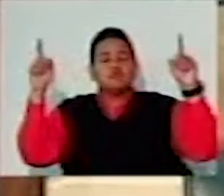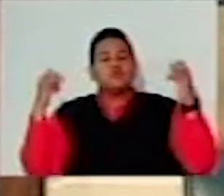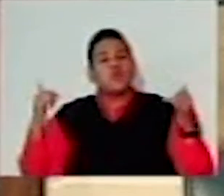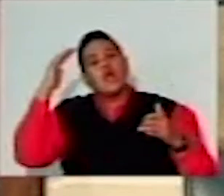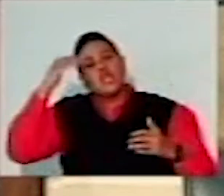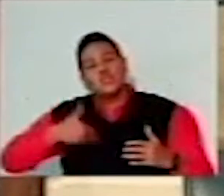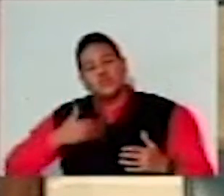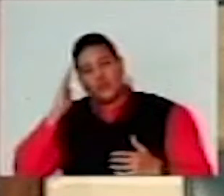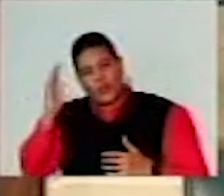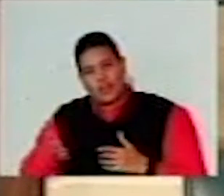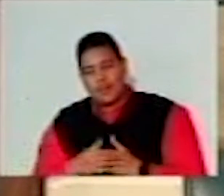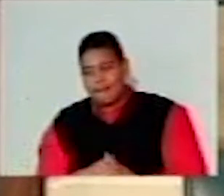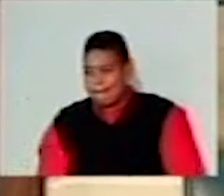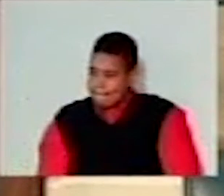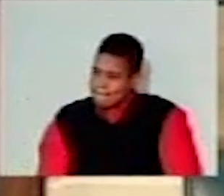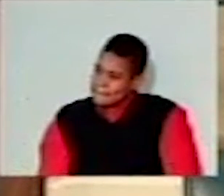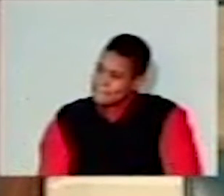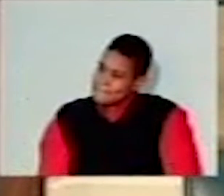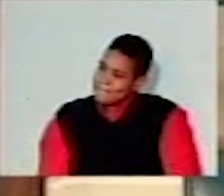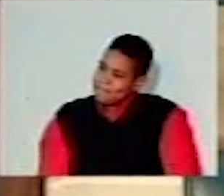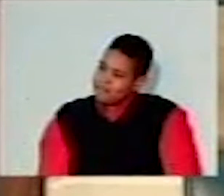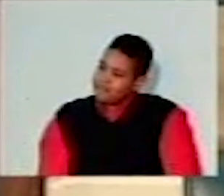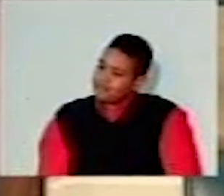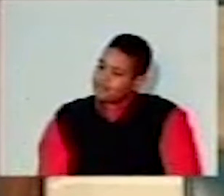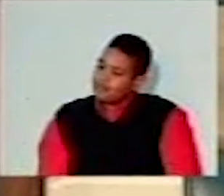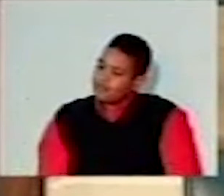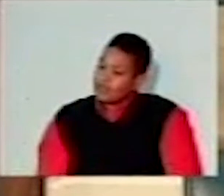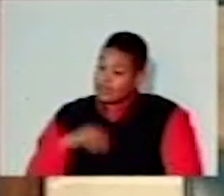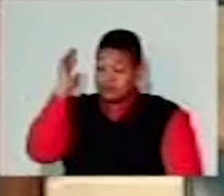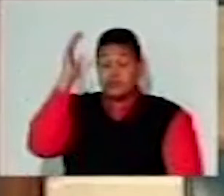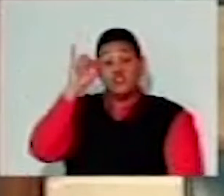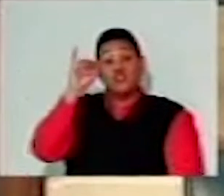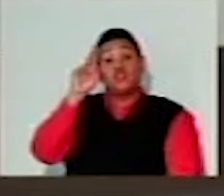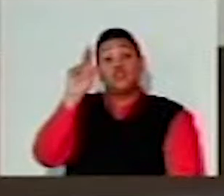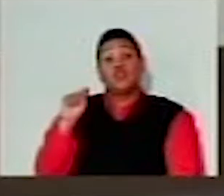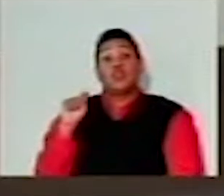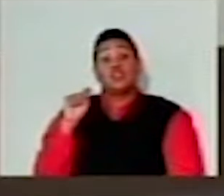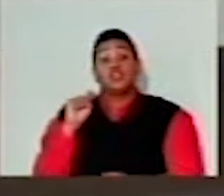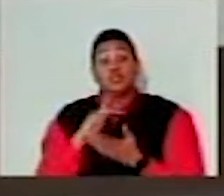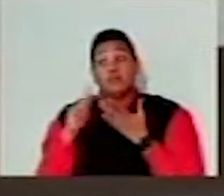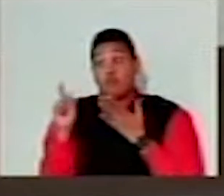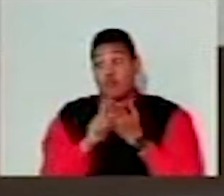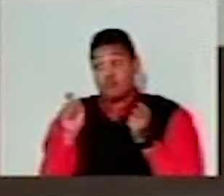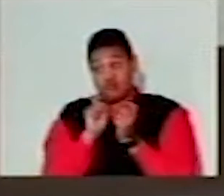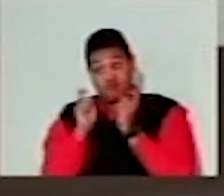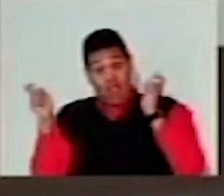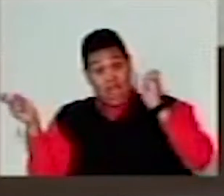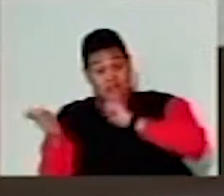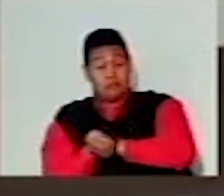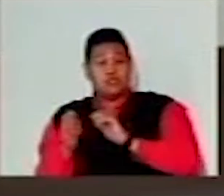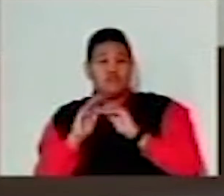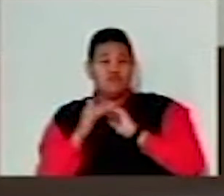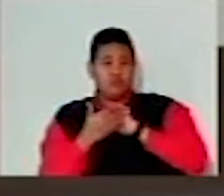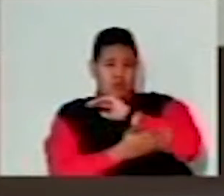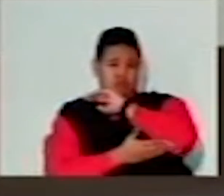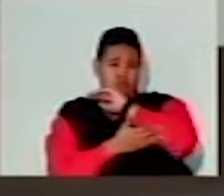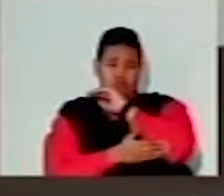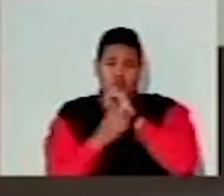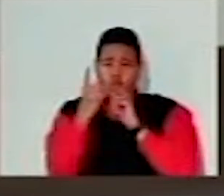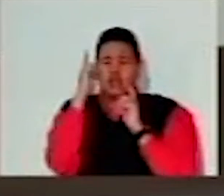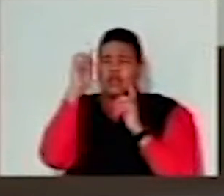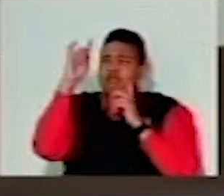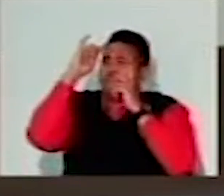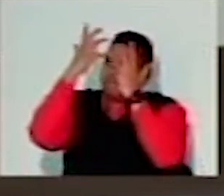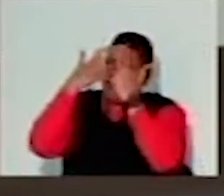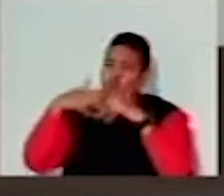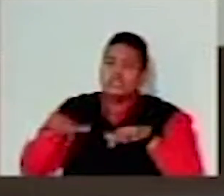introduced. Mr. Speaker, under the JUST program, the transformation of the Jamaican society into one that is